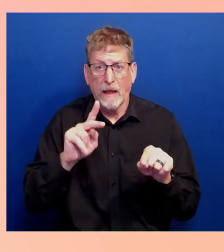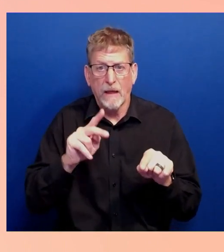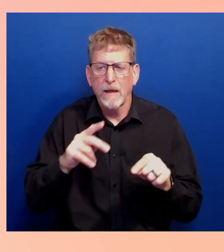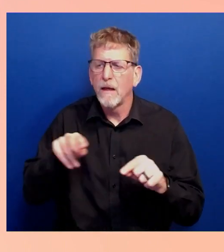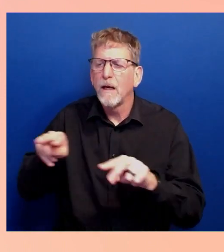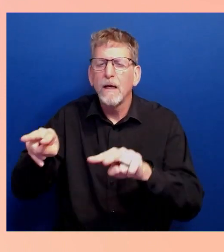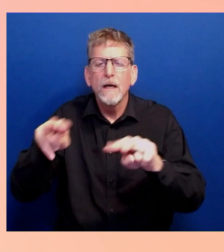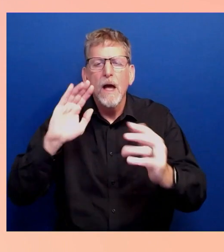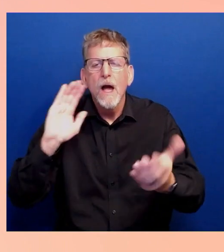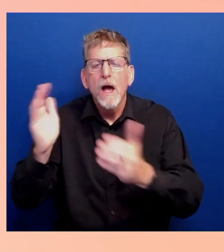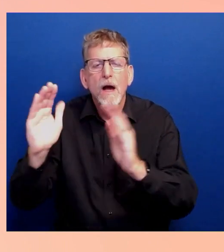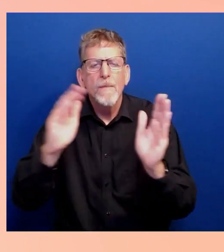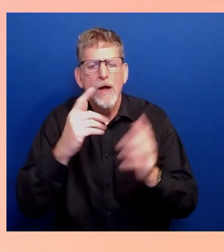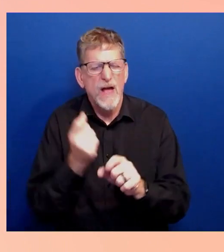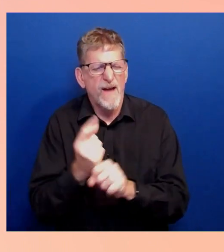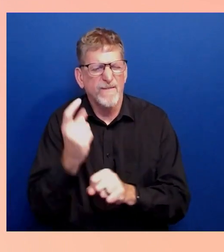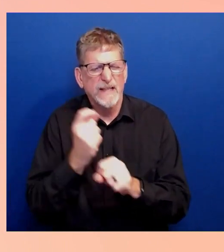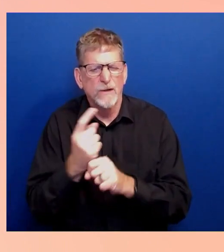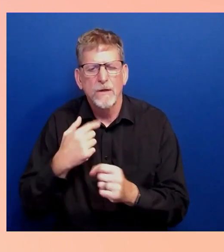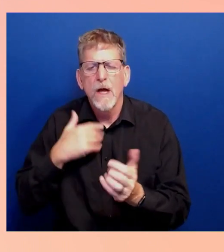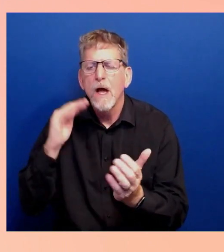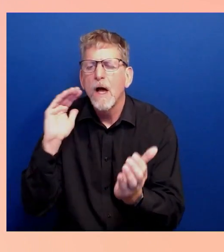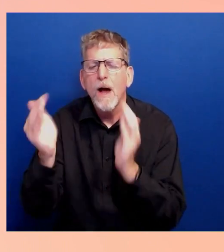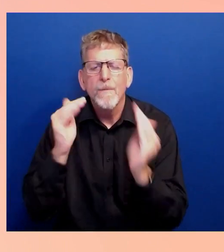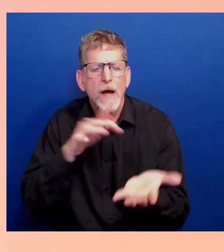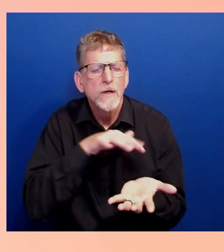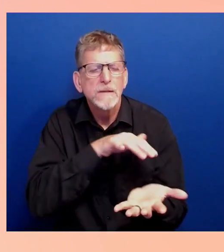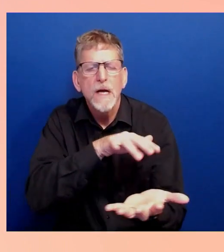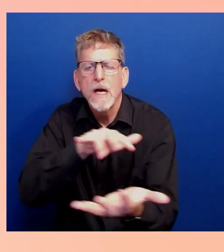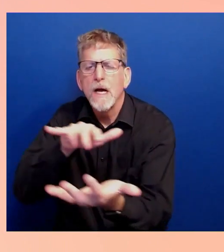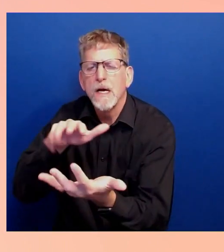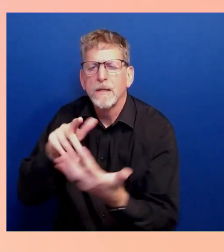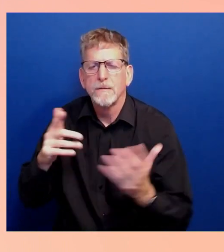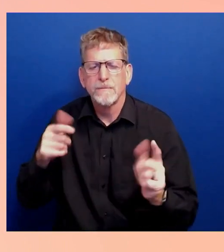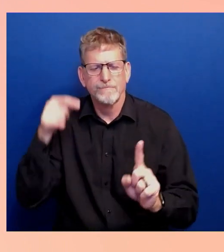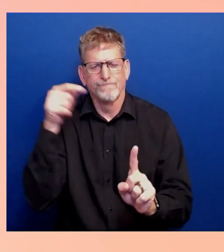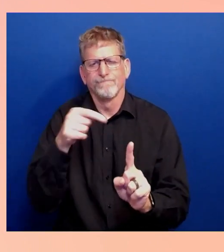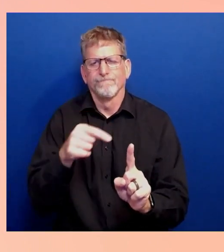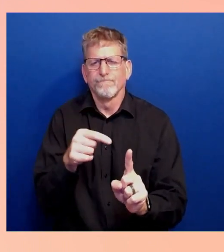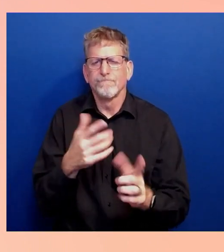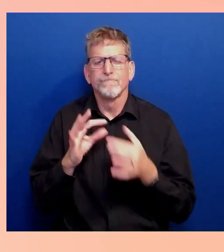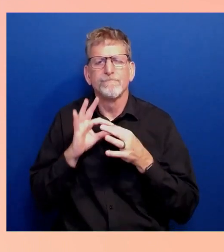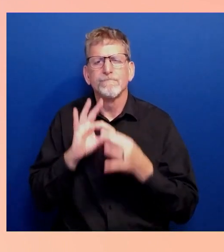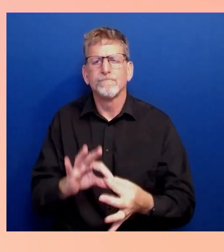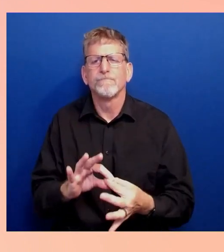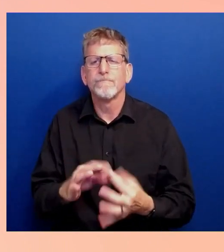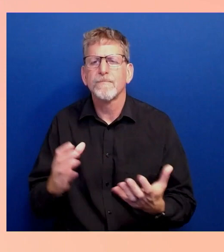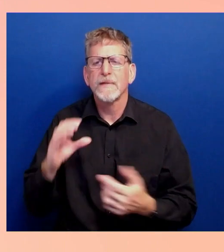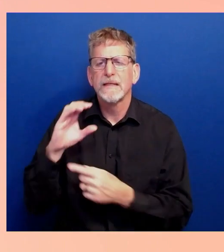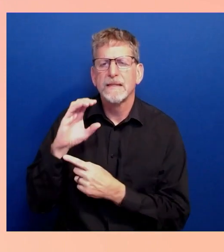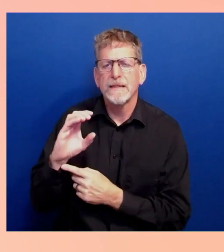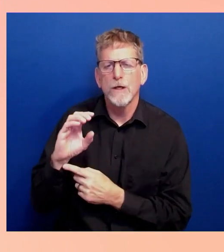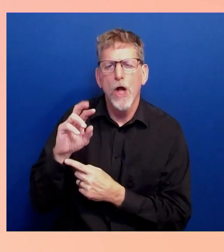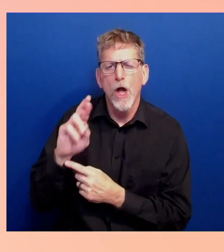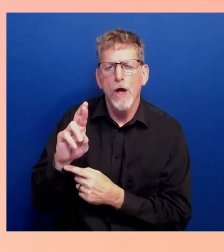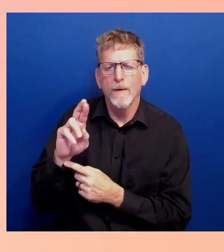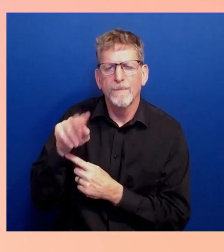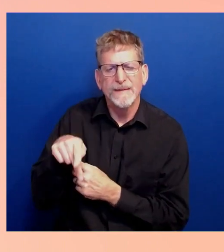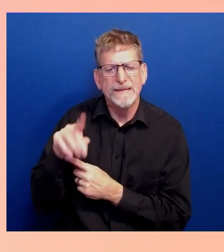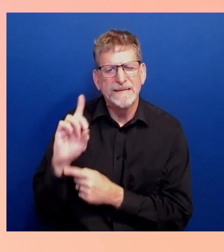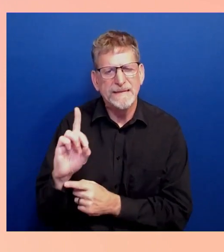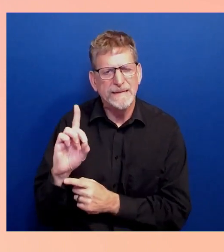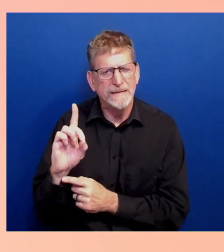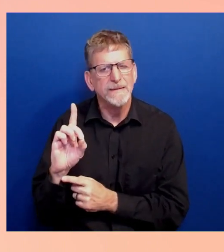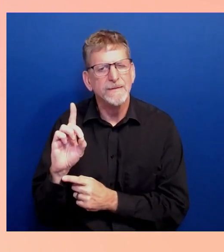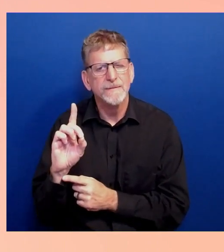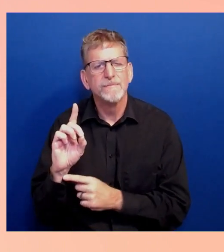topic concerning the CRPD, the convention, and last year was political participation. This year will